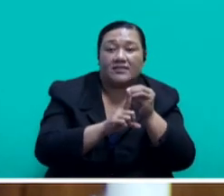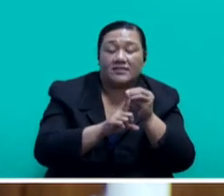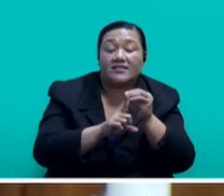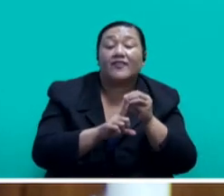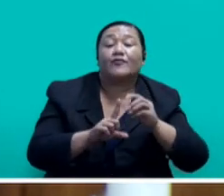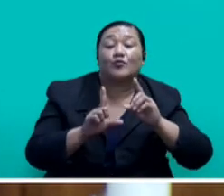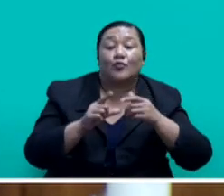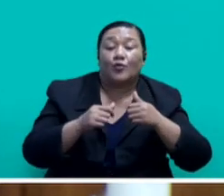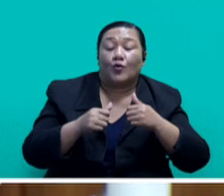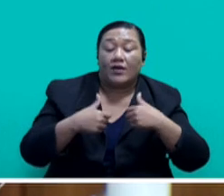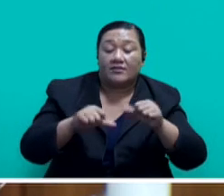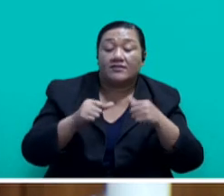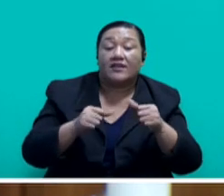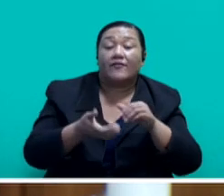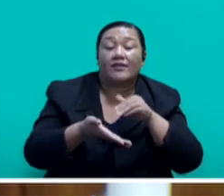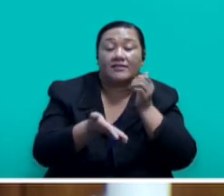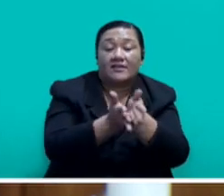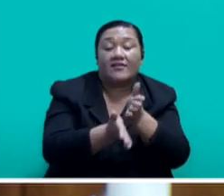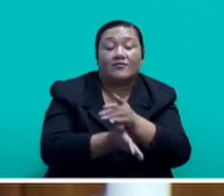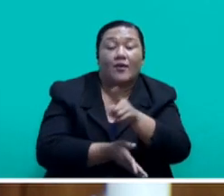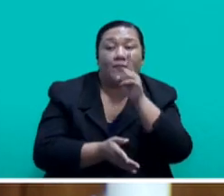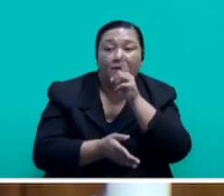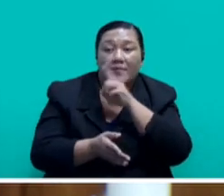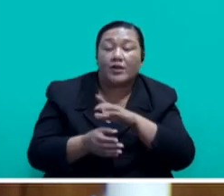to fulfill the budgetary requirements, but is